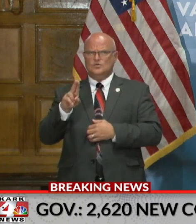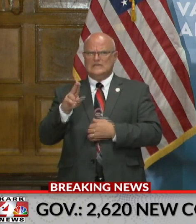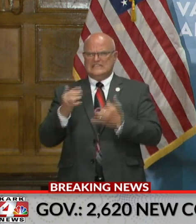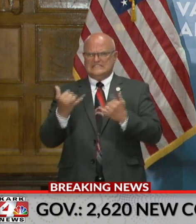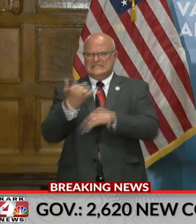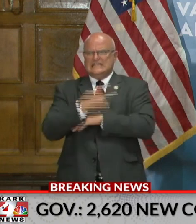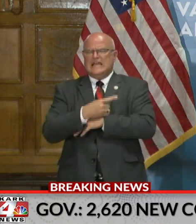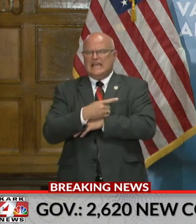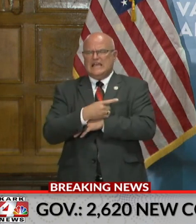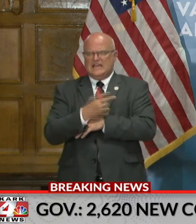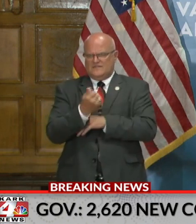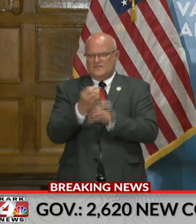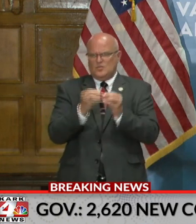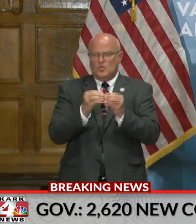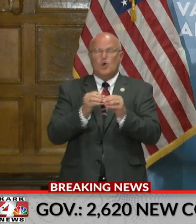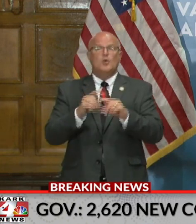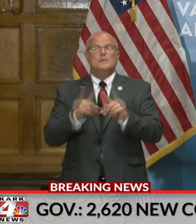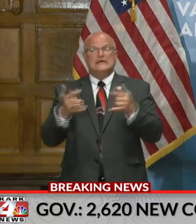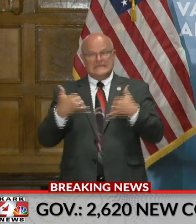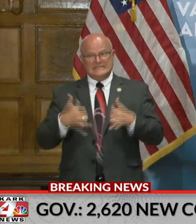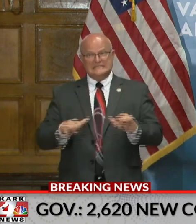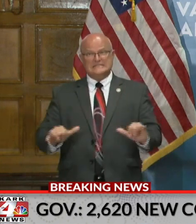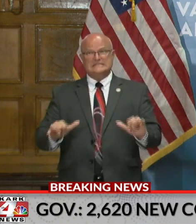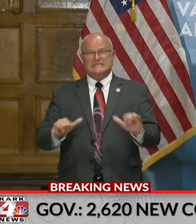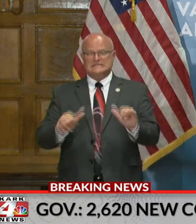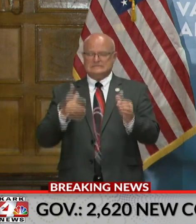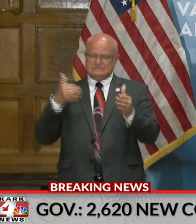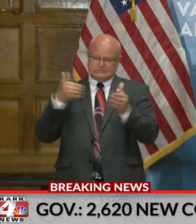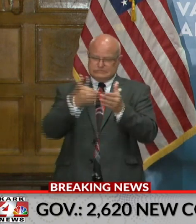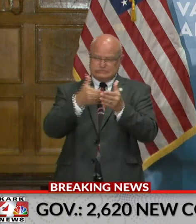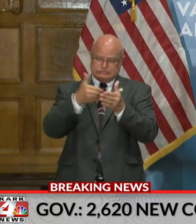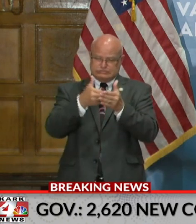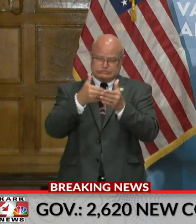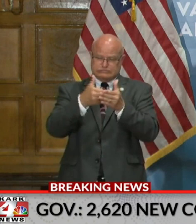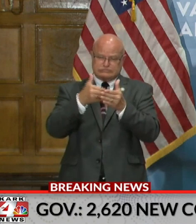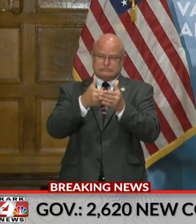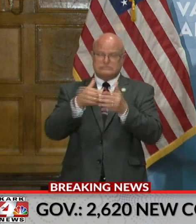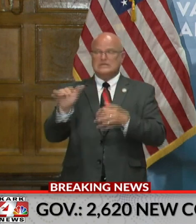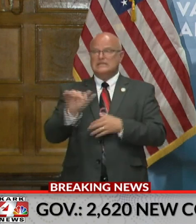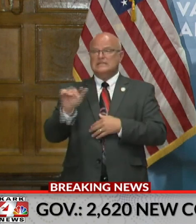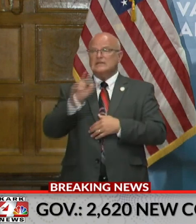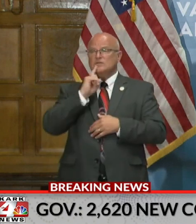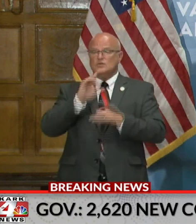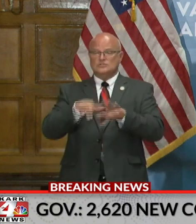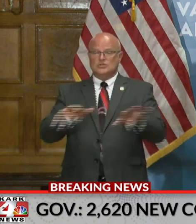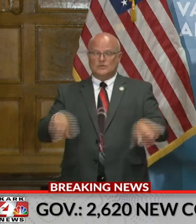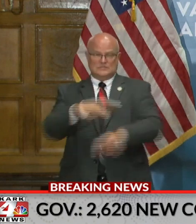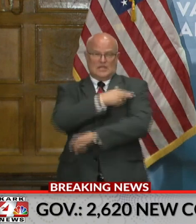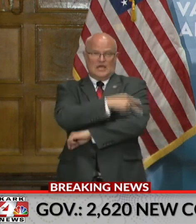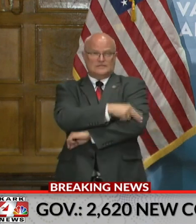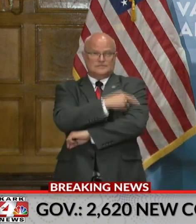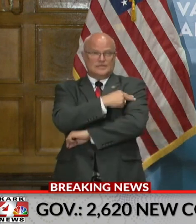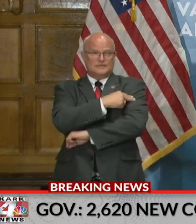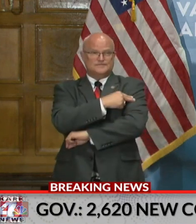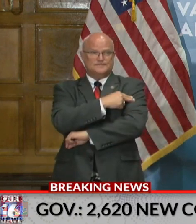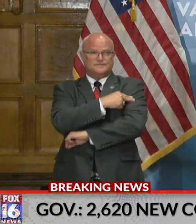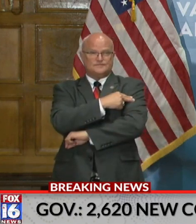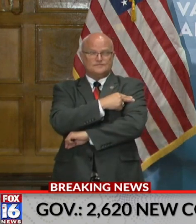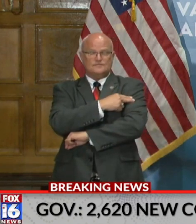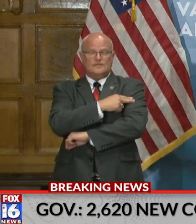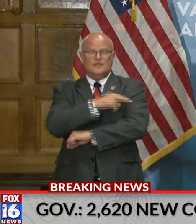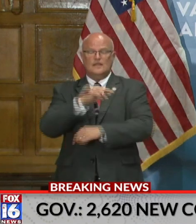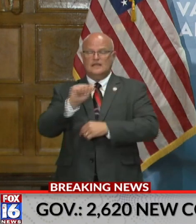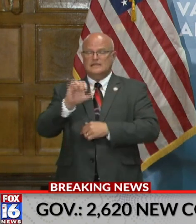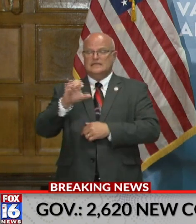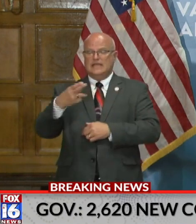than that, but it is still very, very close. And the same thing is true with Children's Hospital,